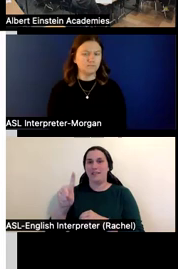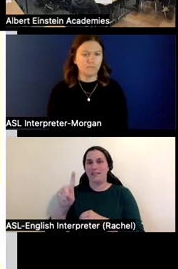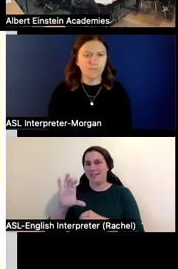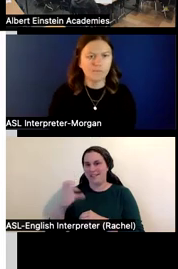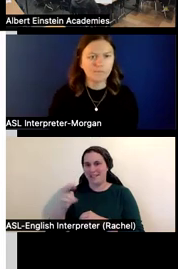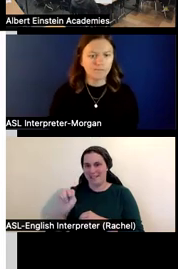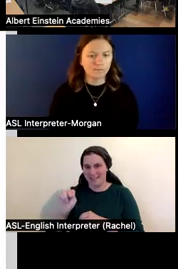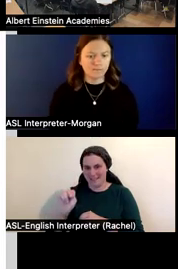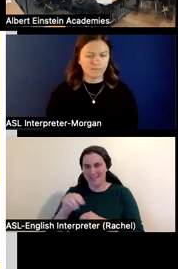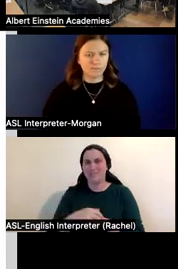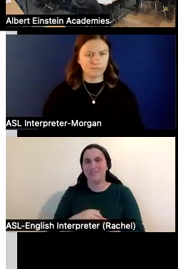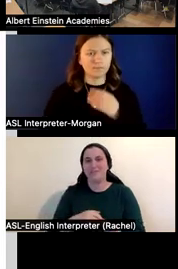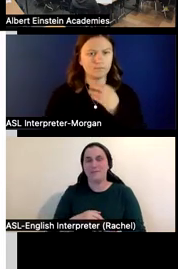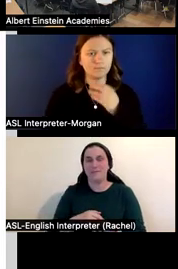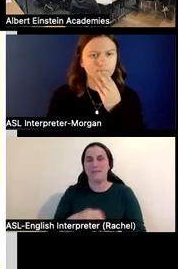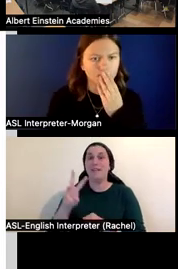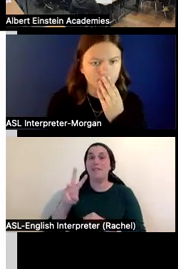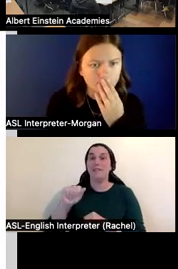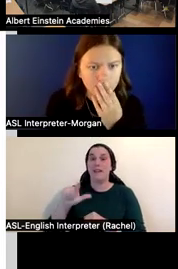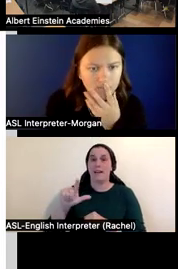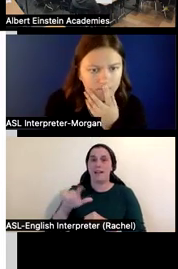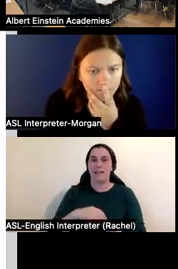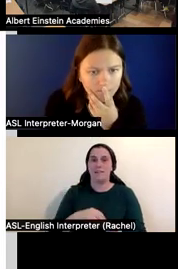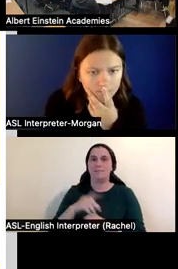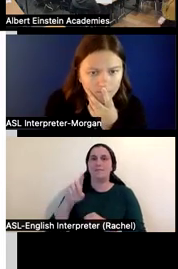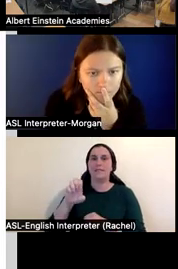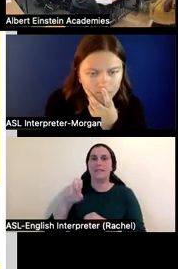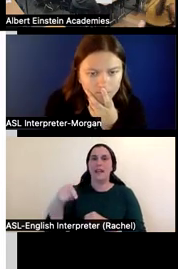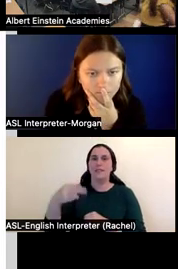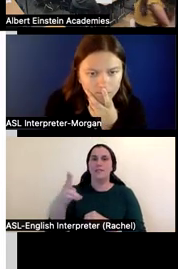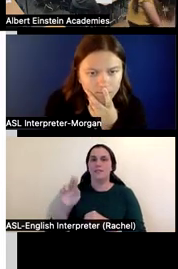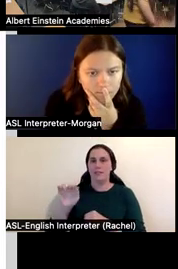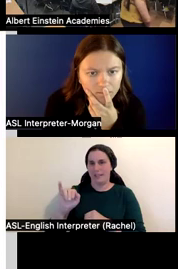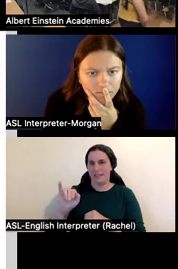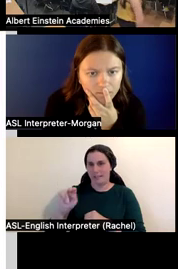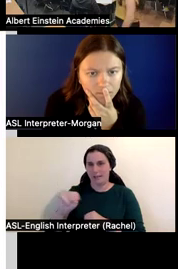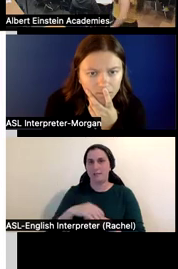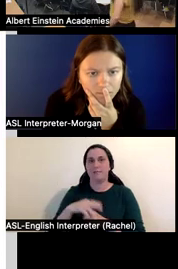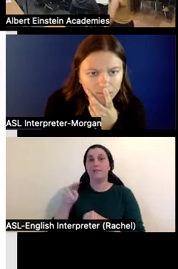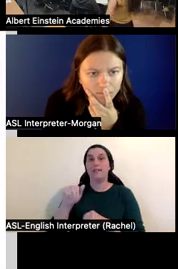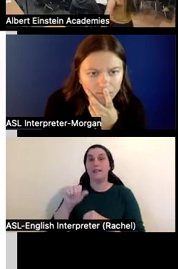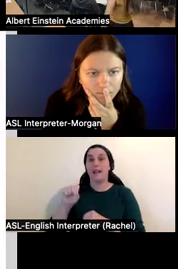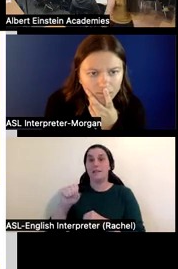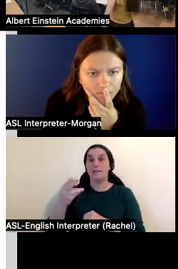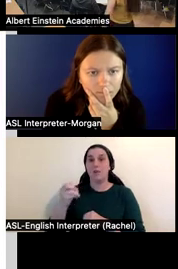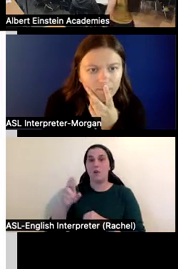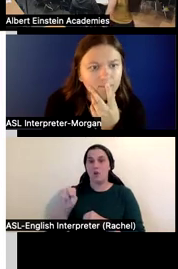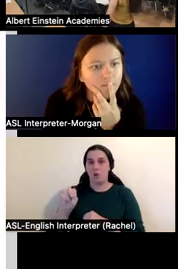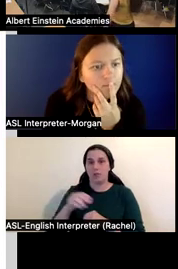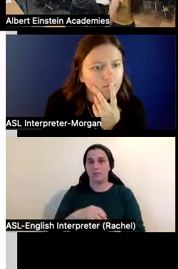Seepferdchen. Wal. Wal. Delfin. Delfin. Nashorn. Nashorn.